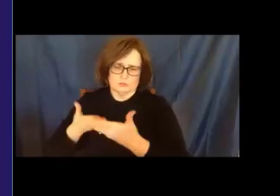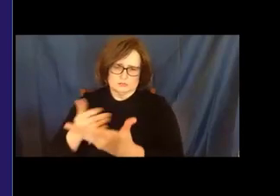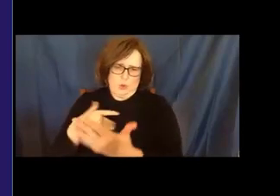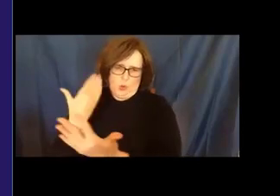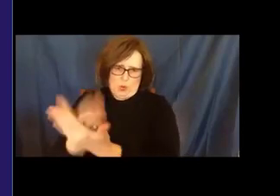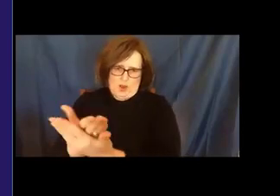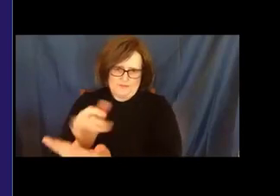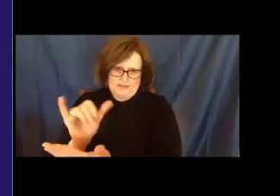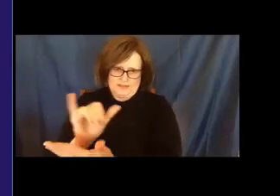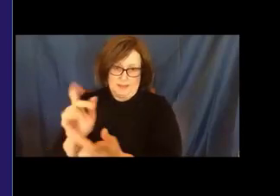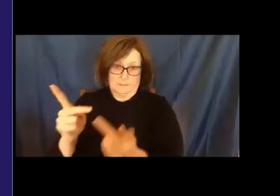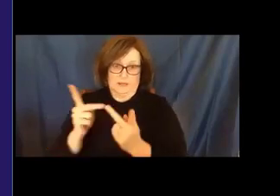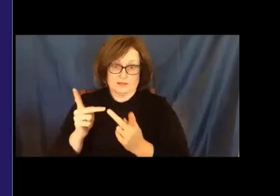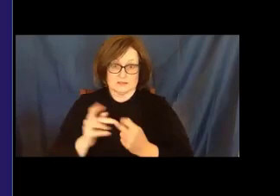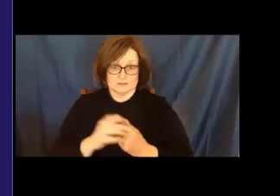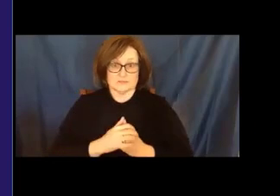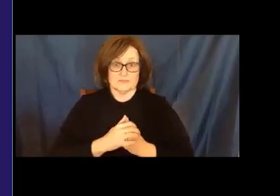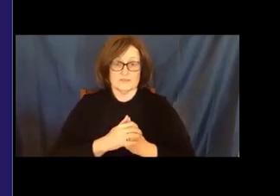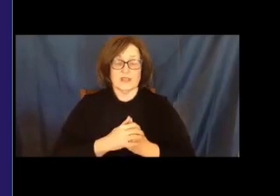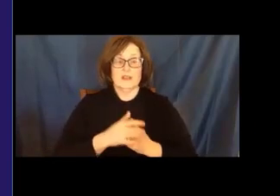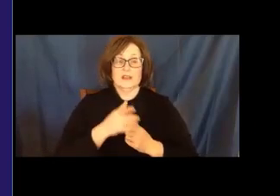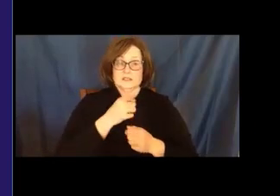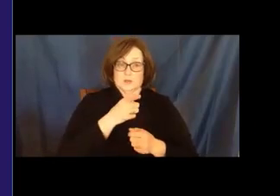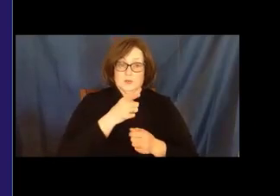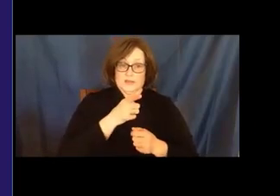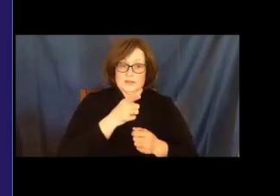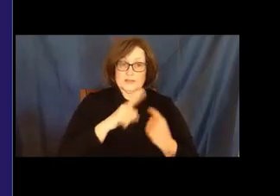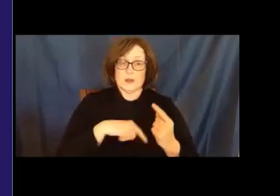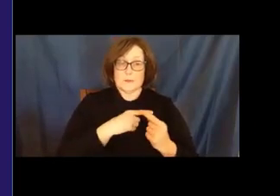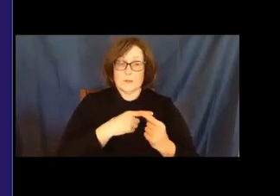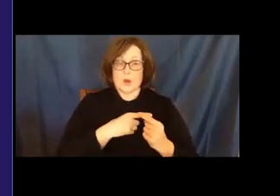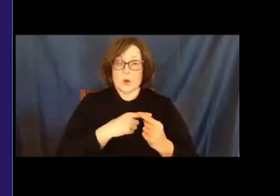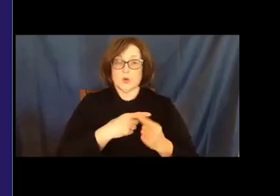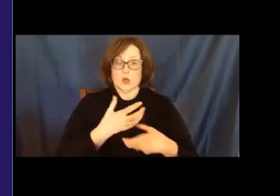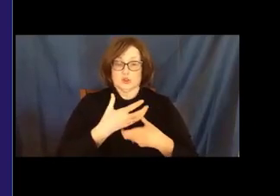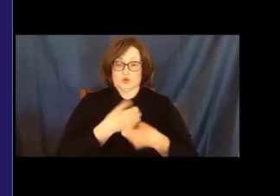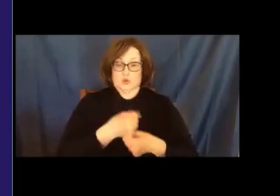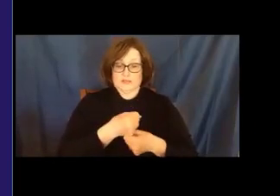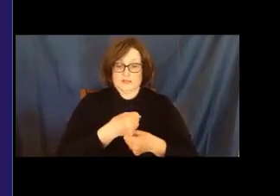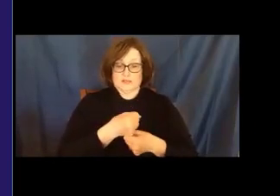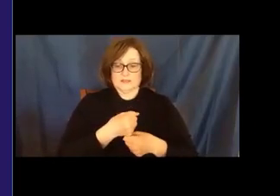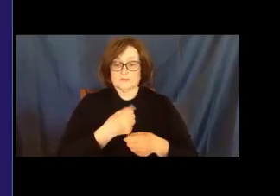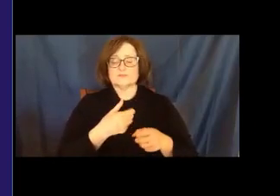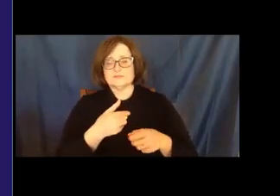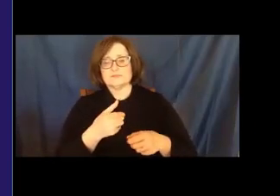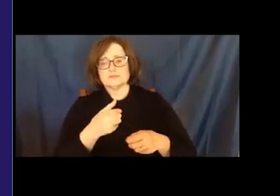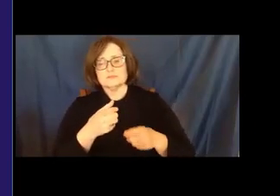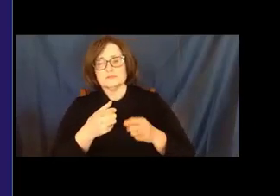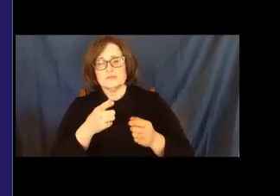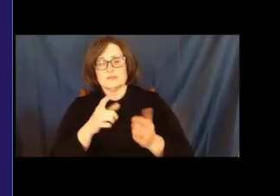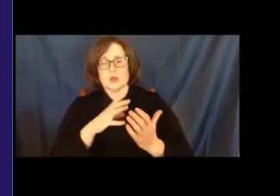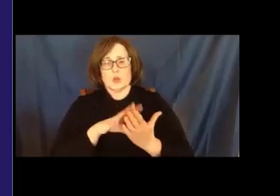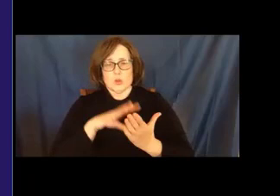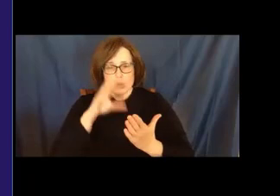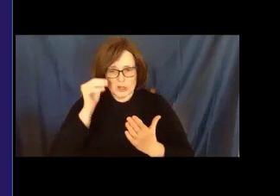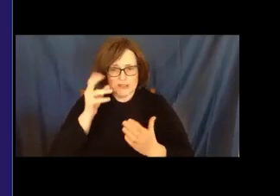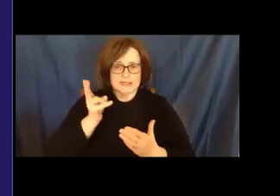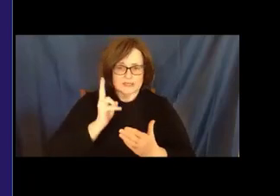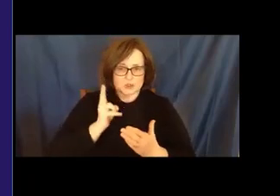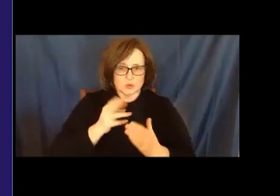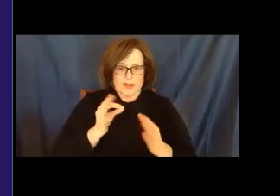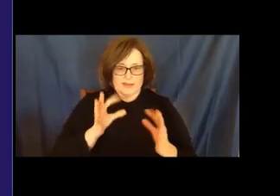into difficult conversations. It's about soul-searching, truth-telling, relearning history, and connecting with our colleagues in authentic